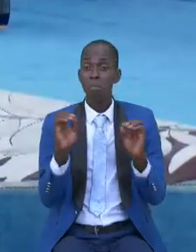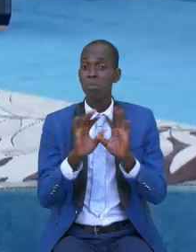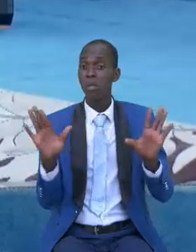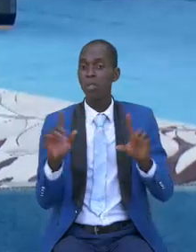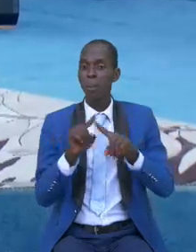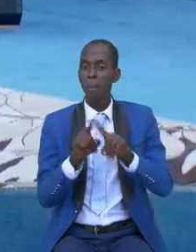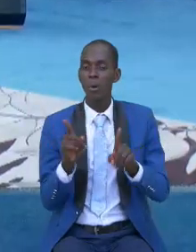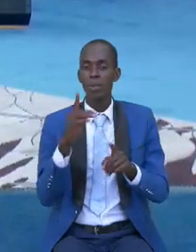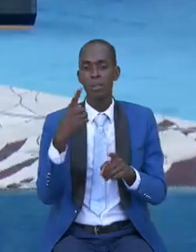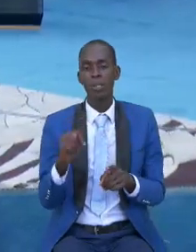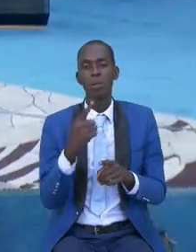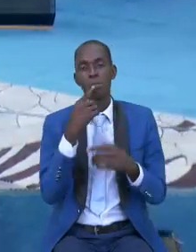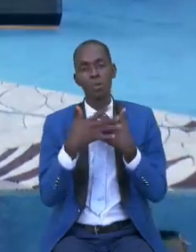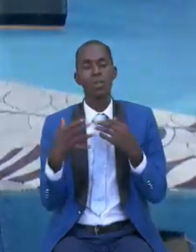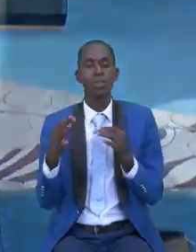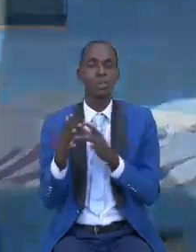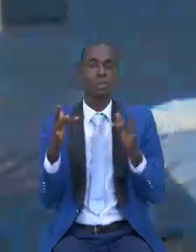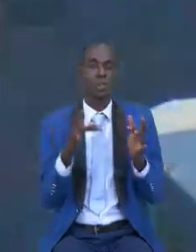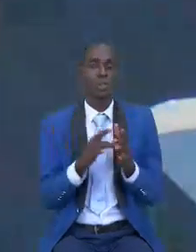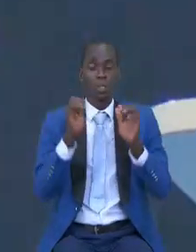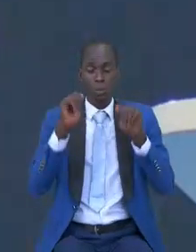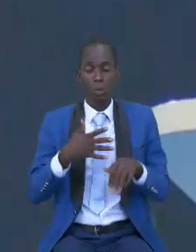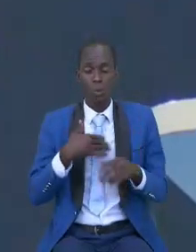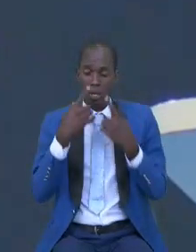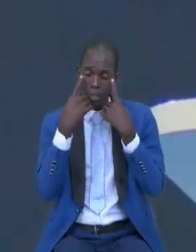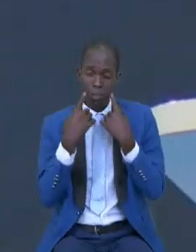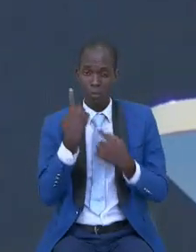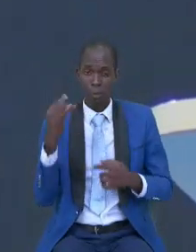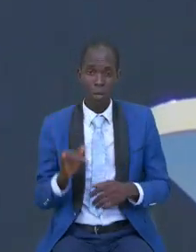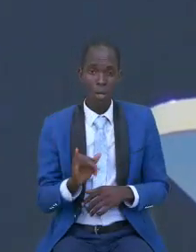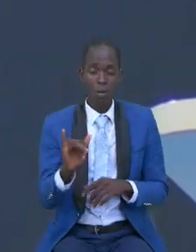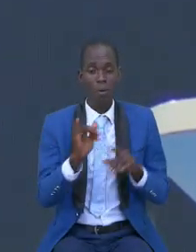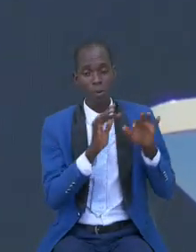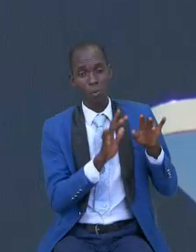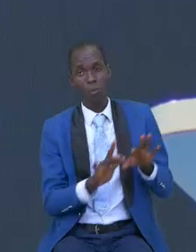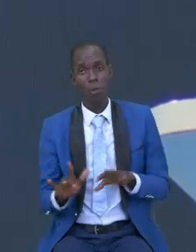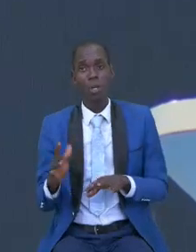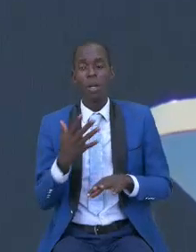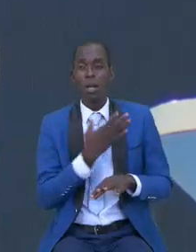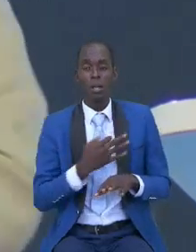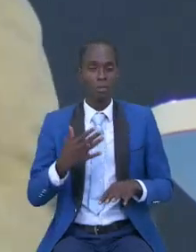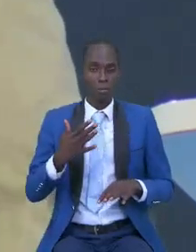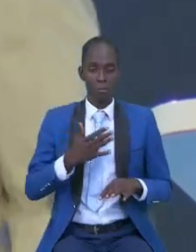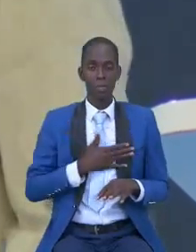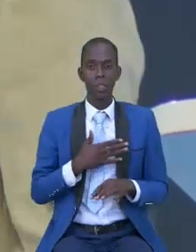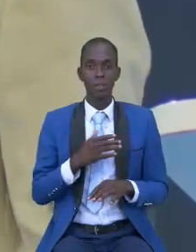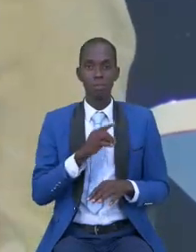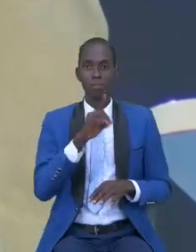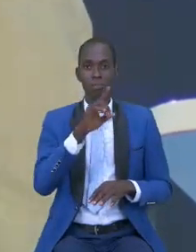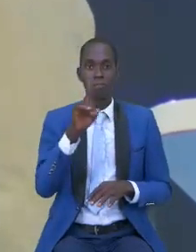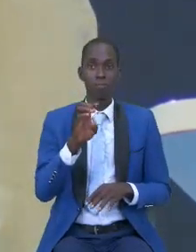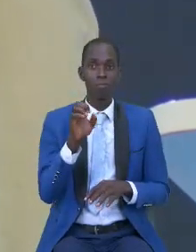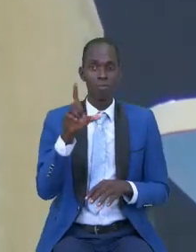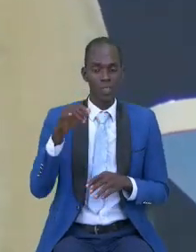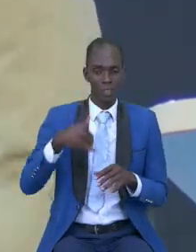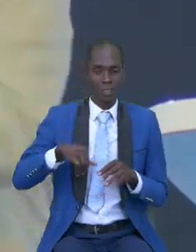the blood of Jesus. Could my tears forever flow? And my zeal no respite? No. All these for